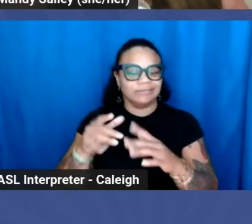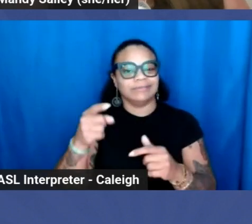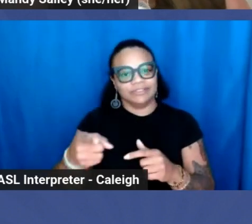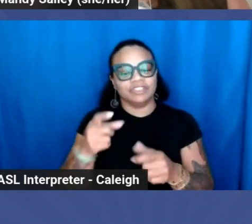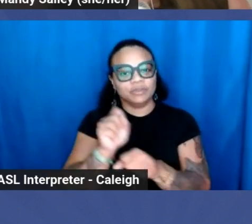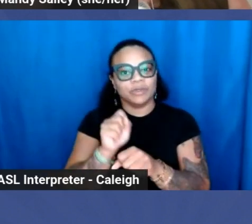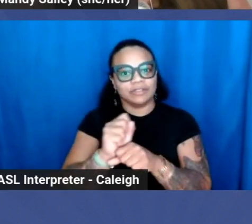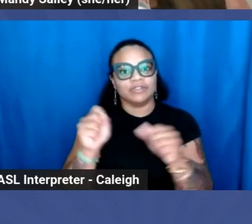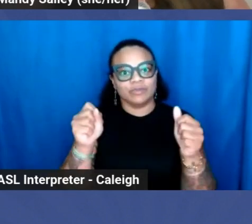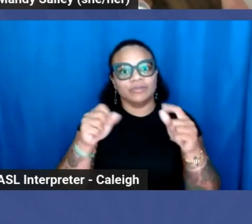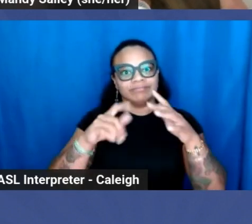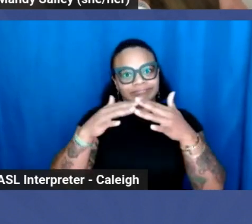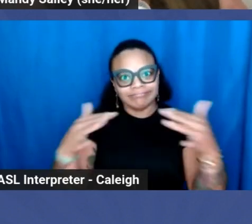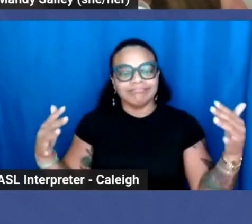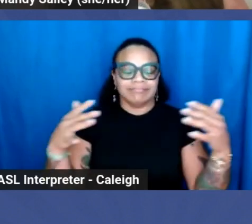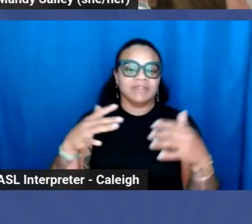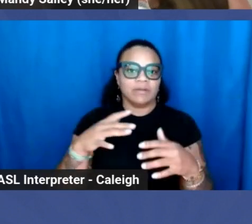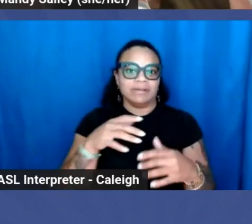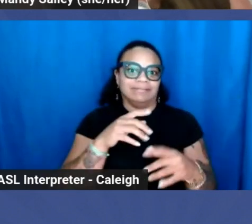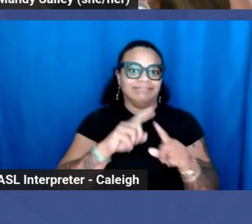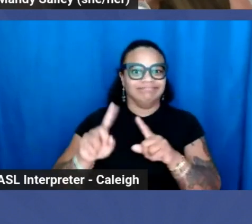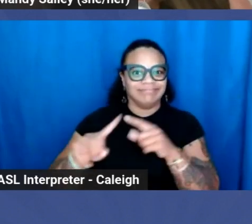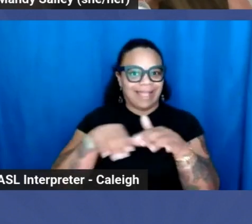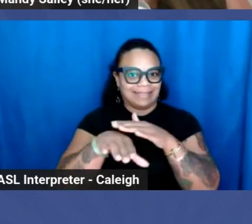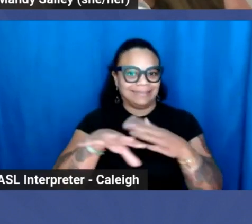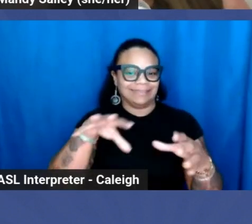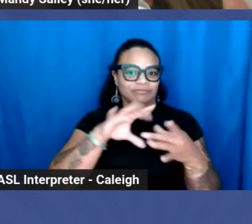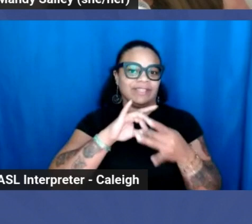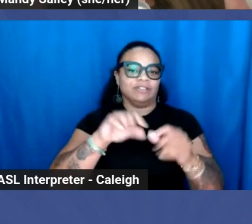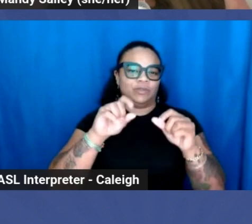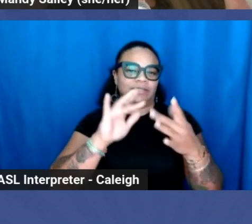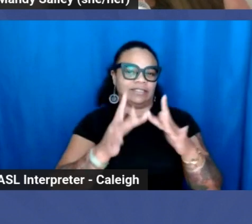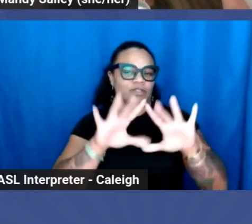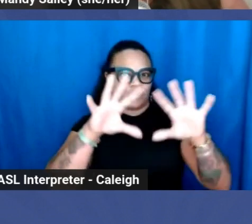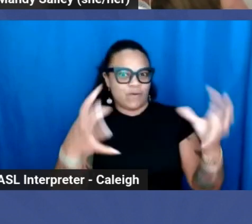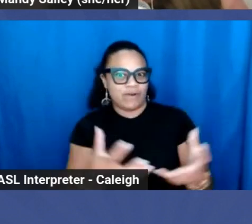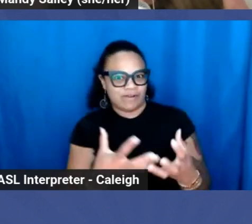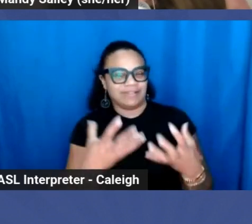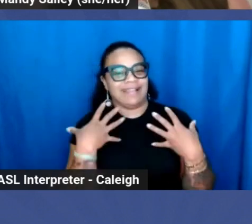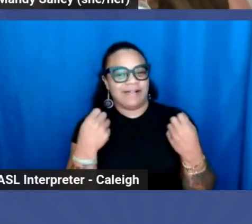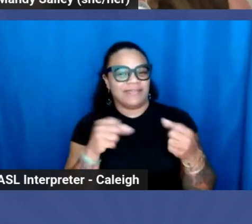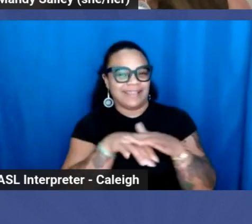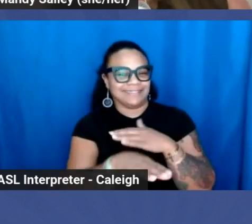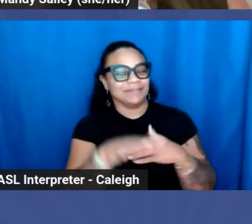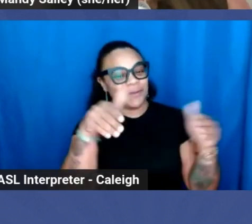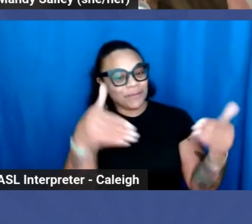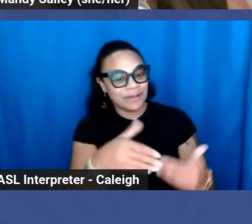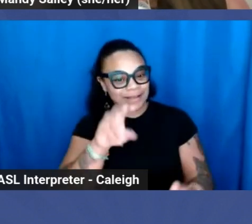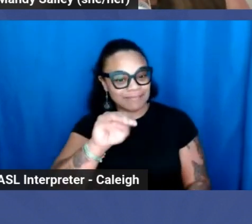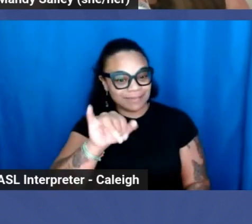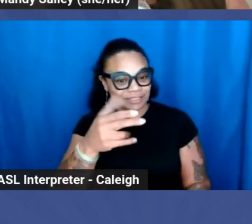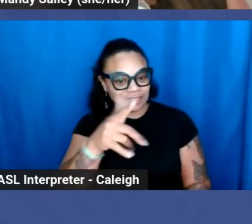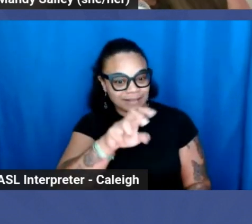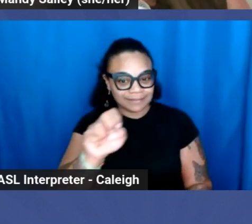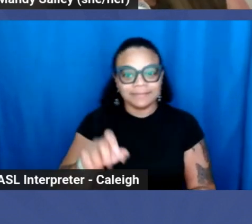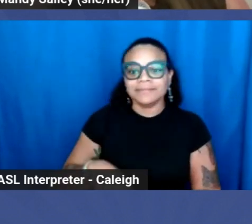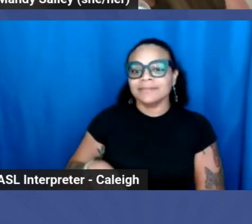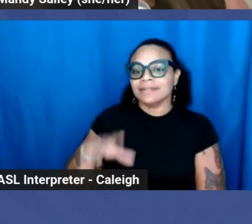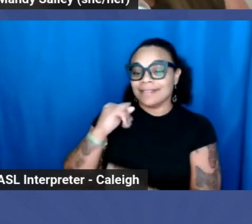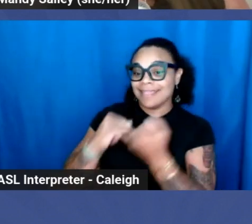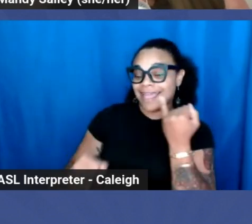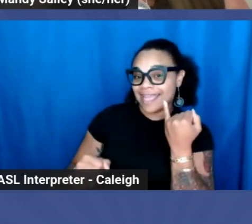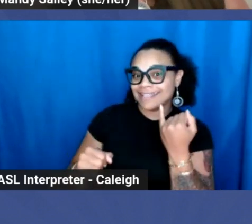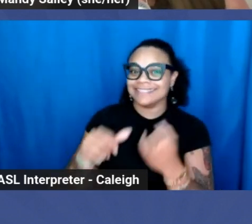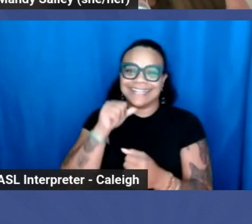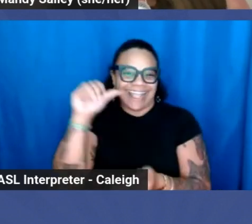diversify sexual and reproductive health access around the digital world. Welcome, Michelle. And last but certainly not least, a familiar